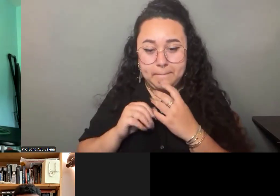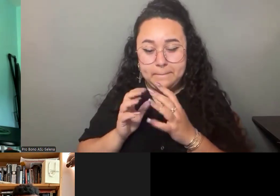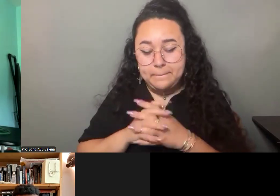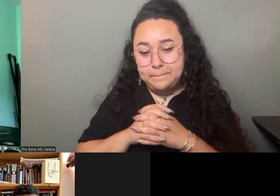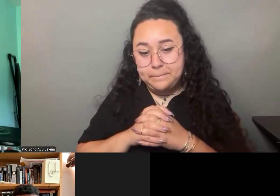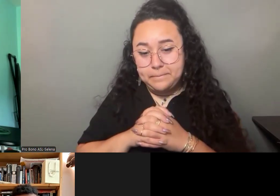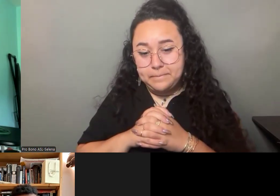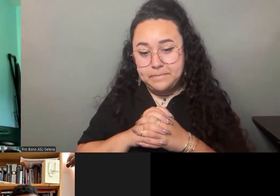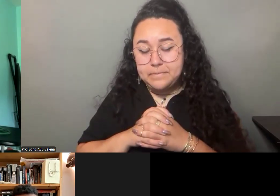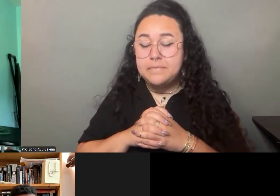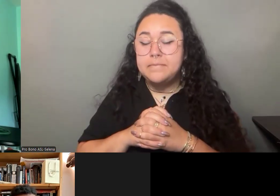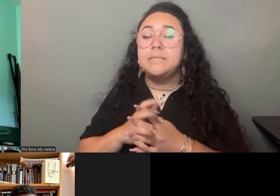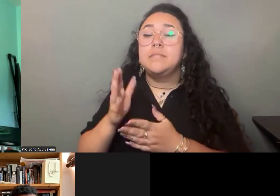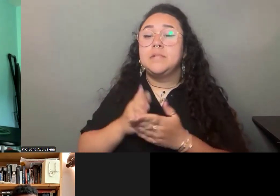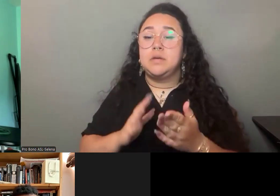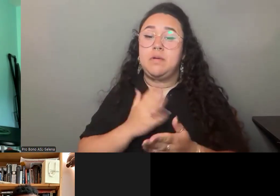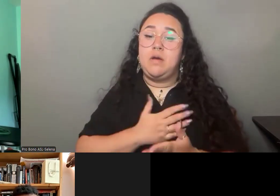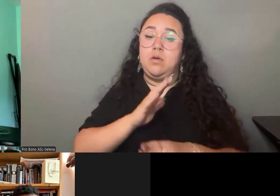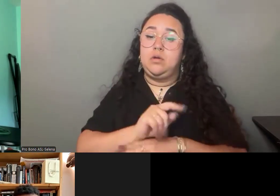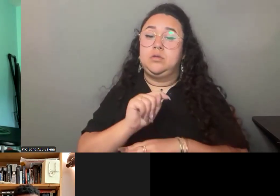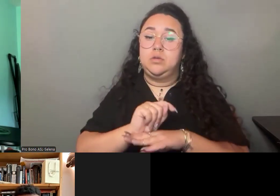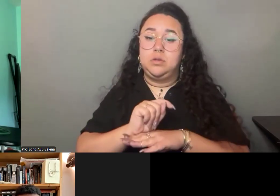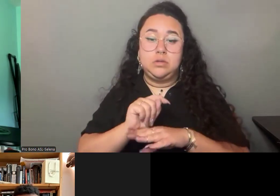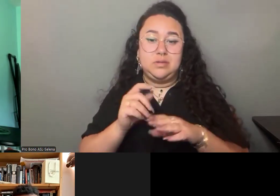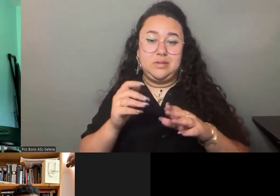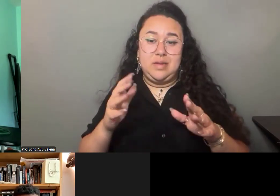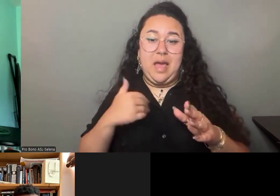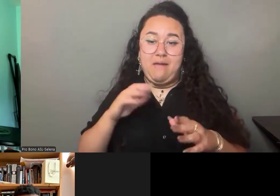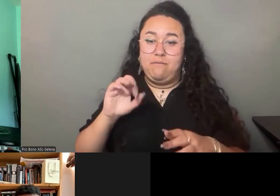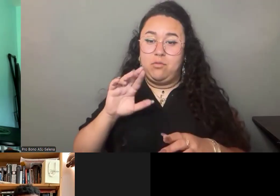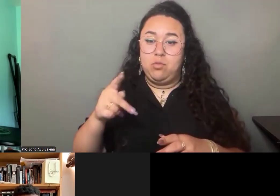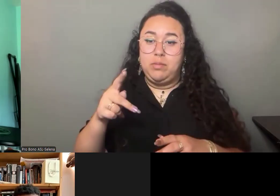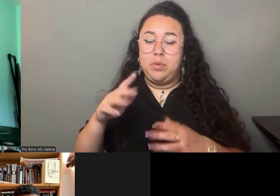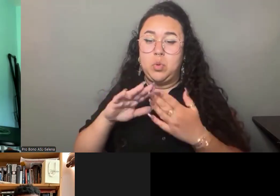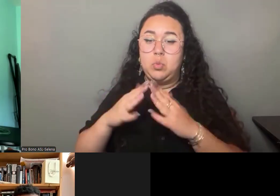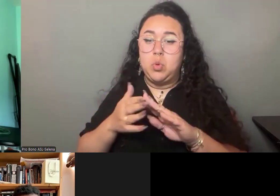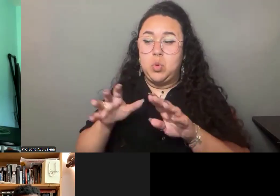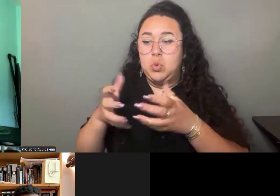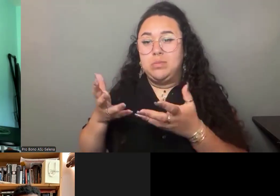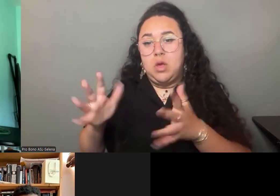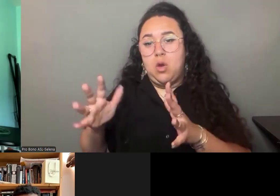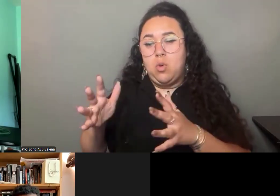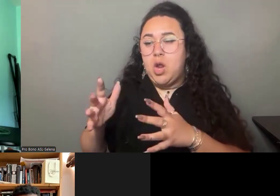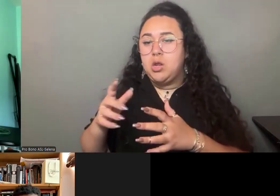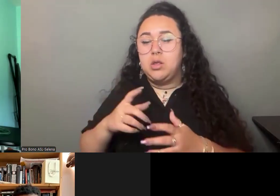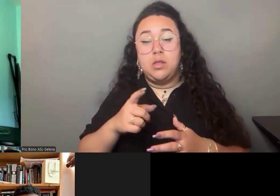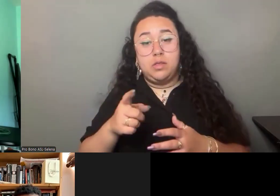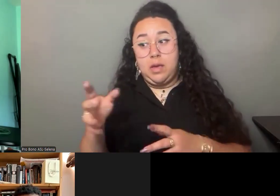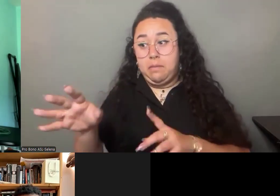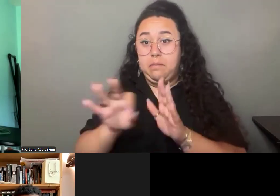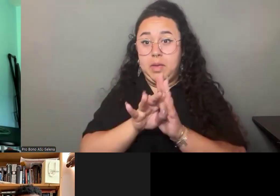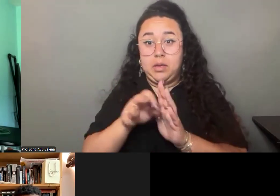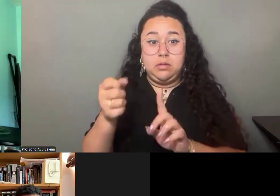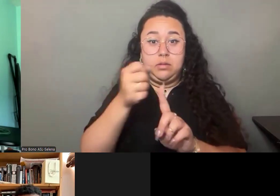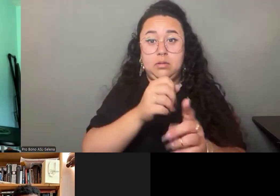crypt community groups already and bring others in to our consulting space, but also take their consulting